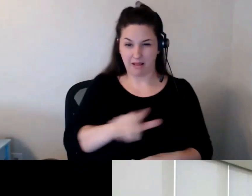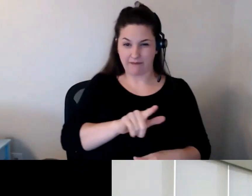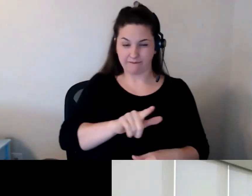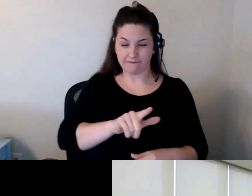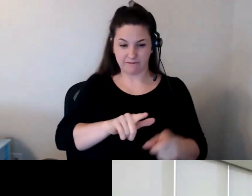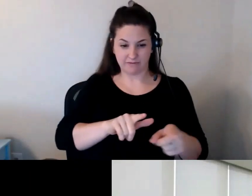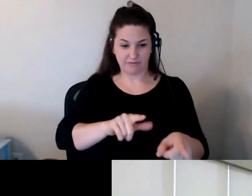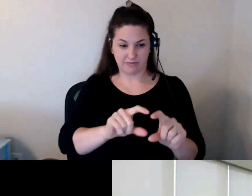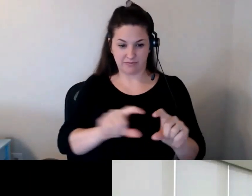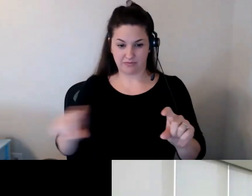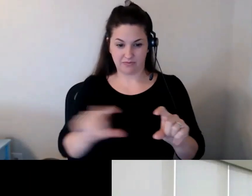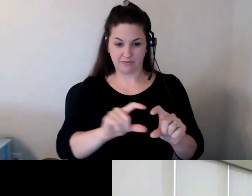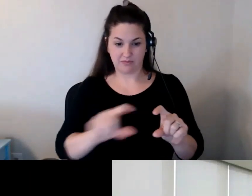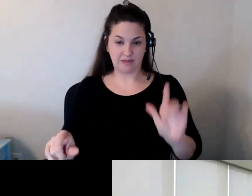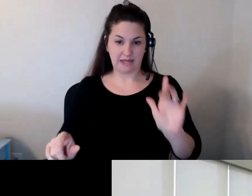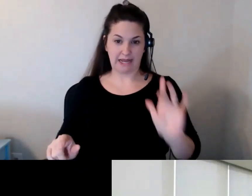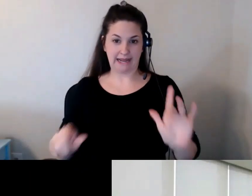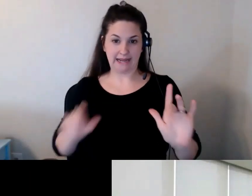toolbar. I want to